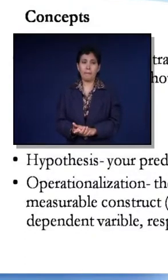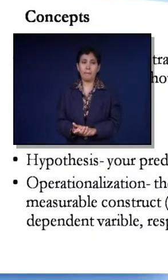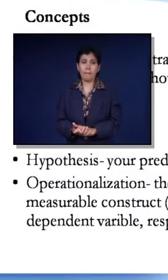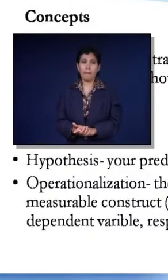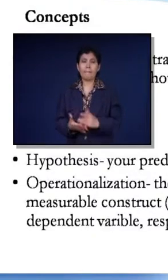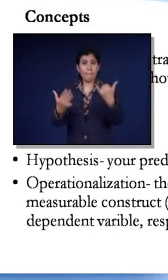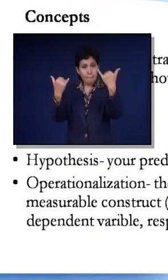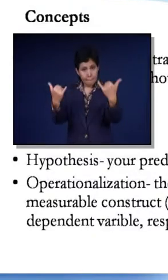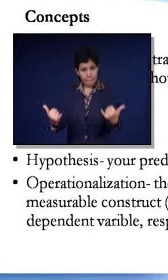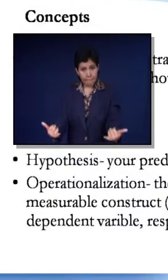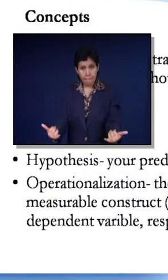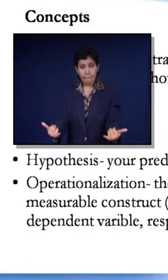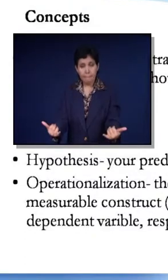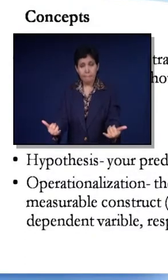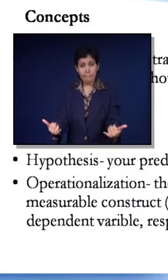Now,